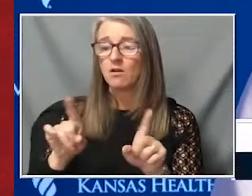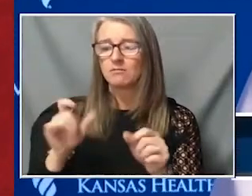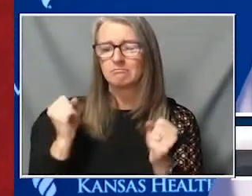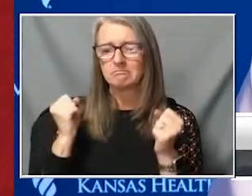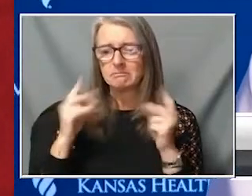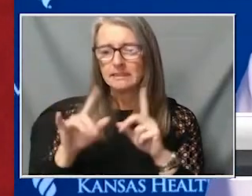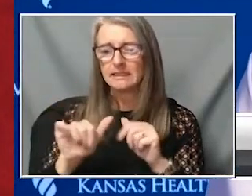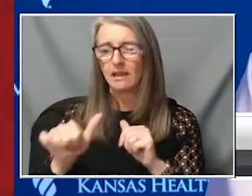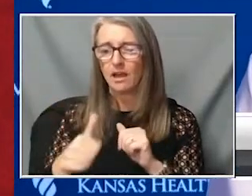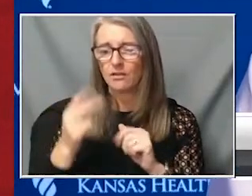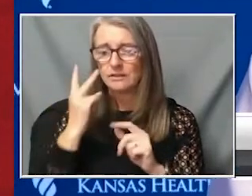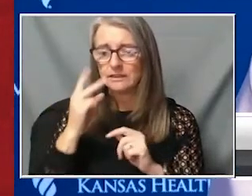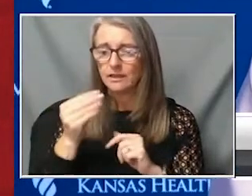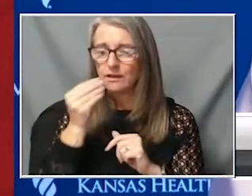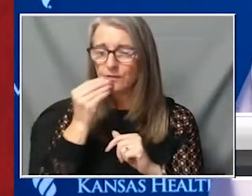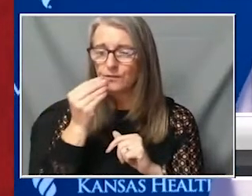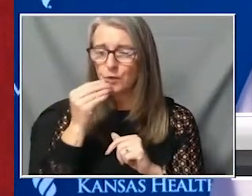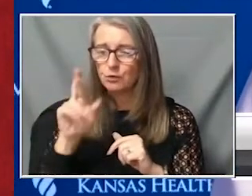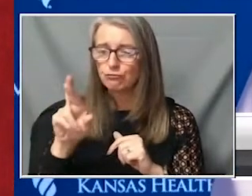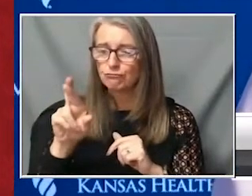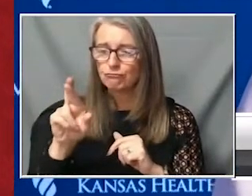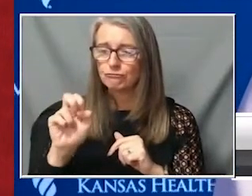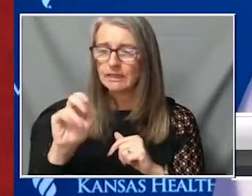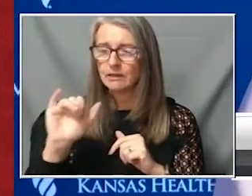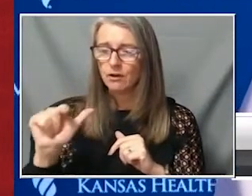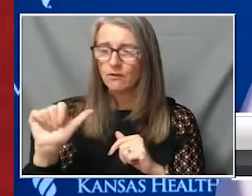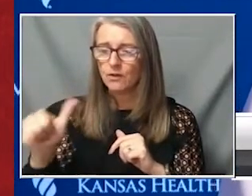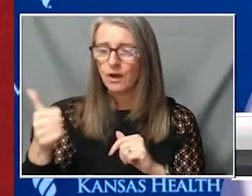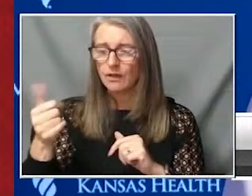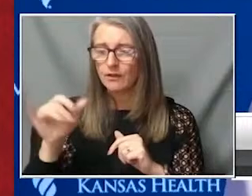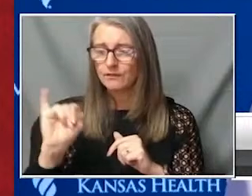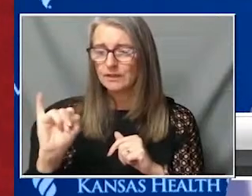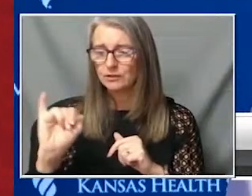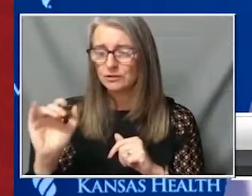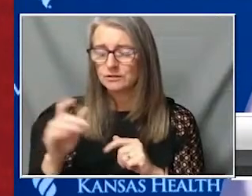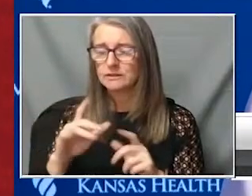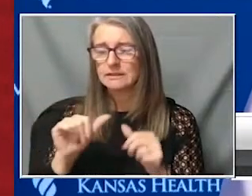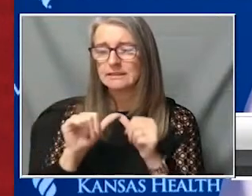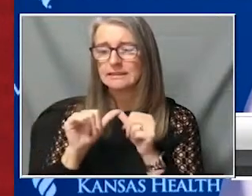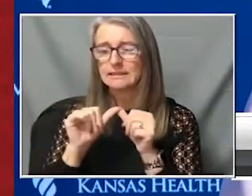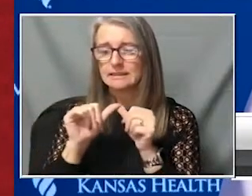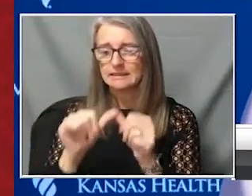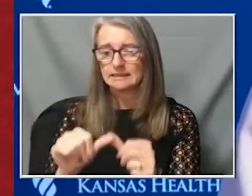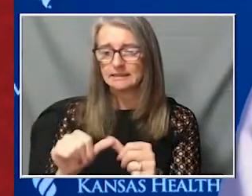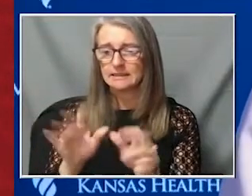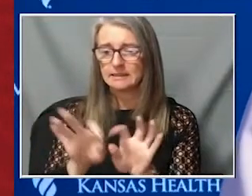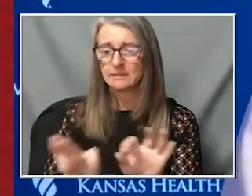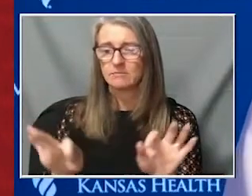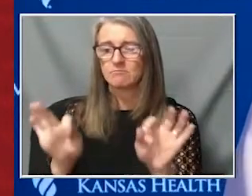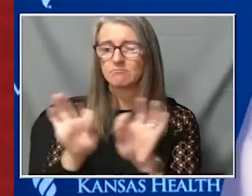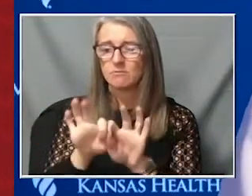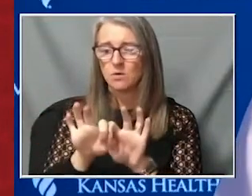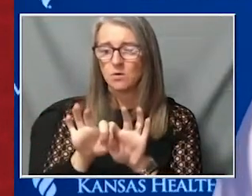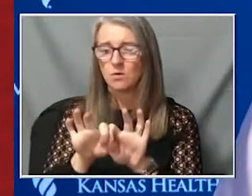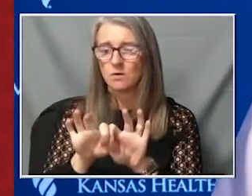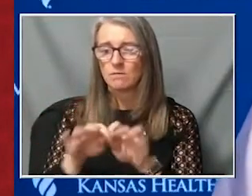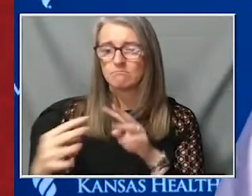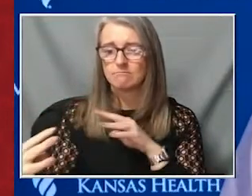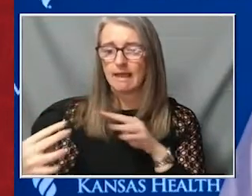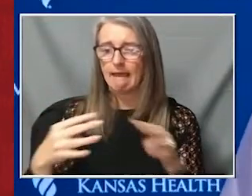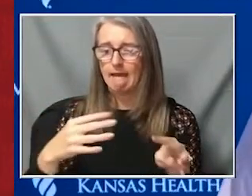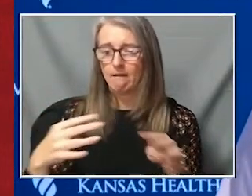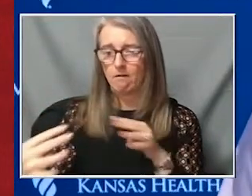as well. We see food recalls every day for other infections as well. It is a continued important battle that we